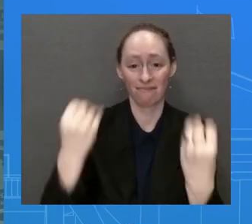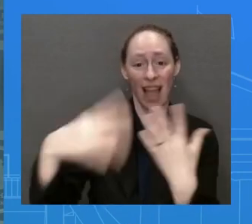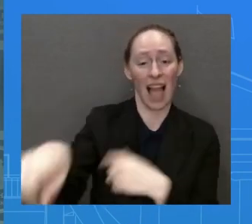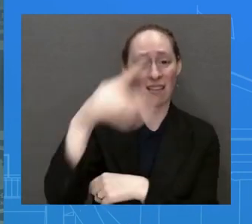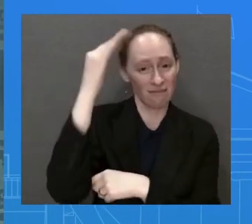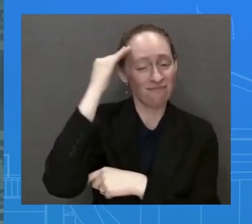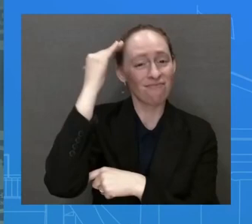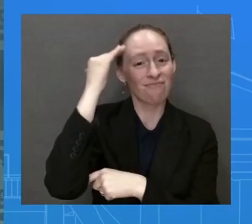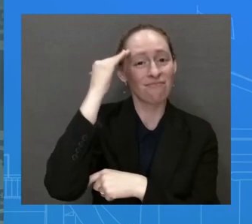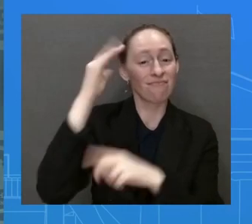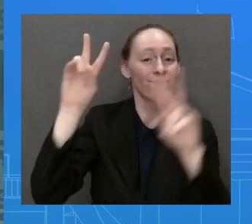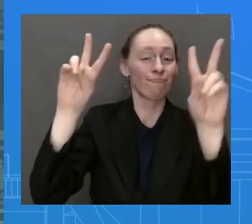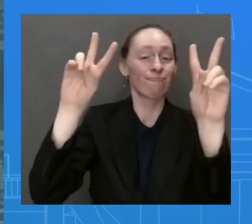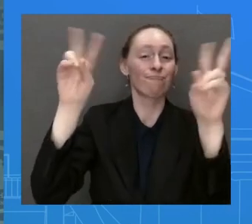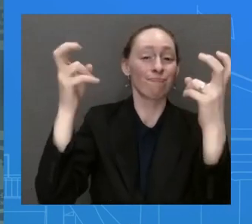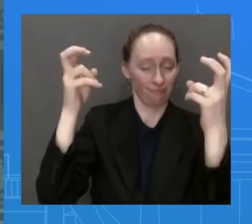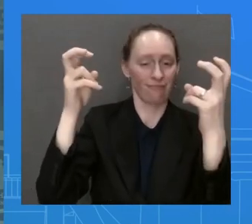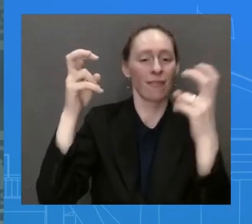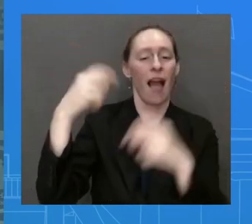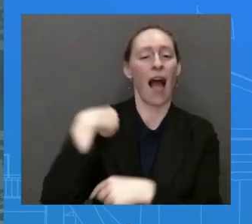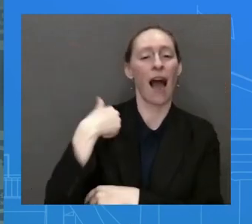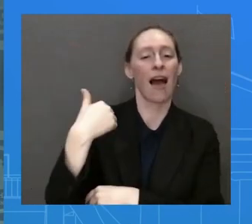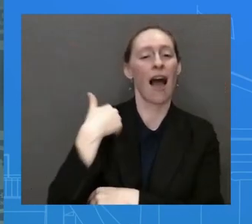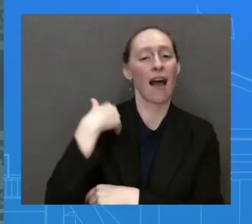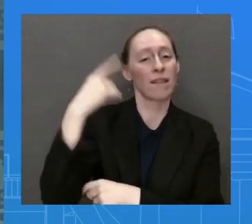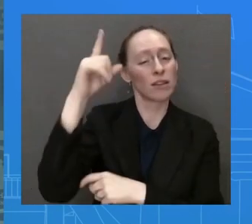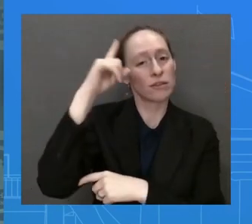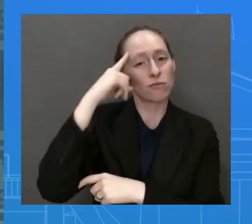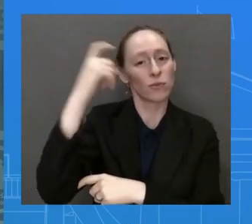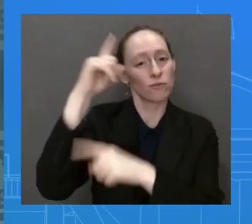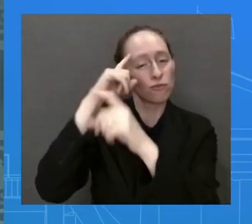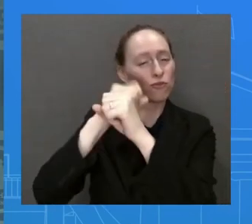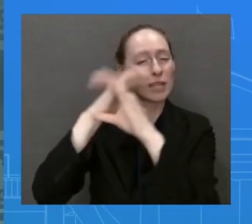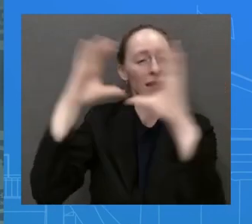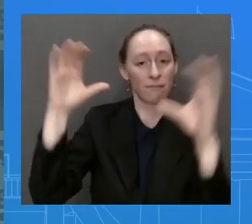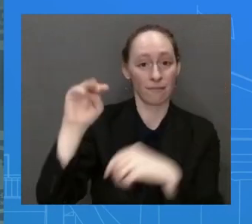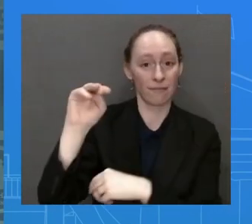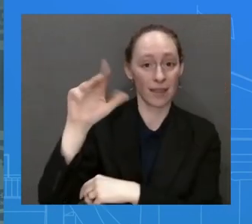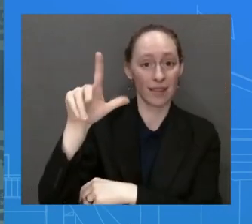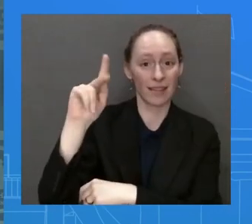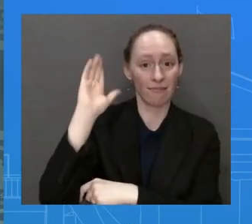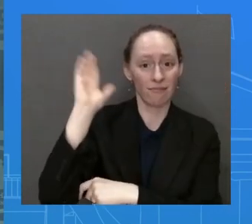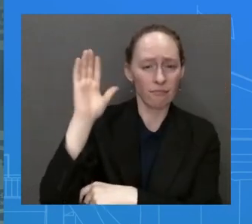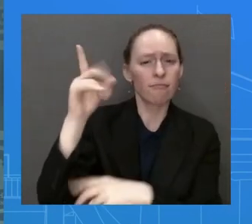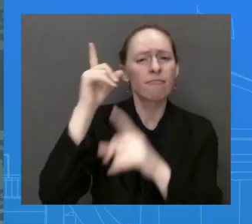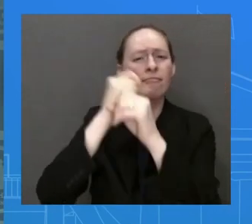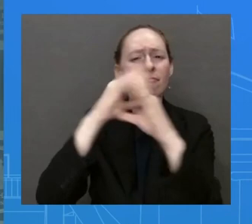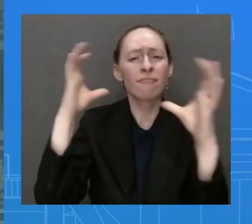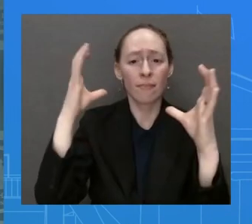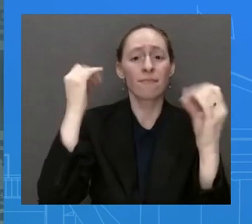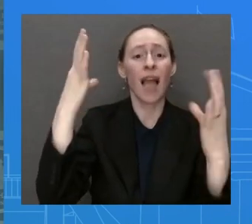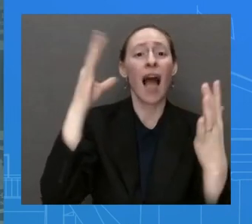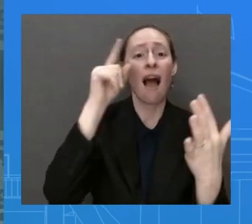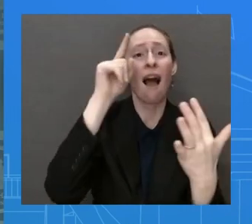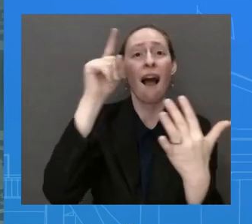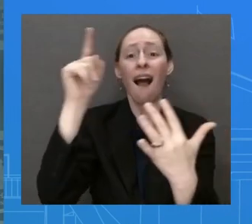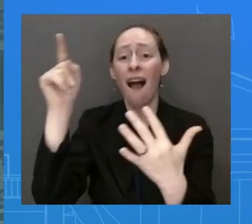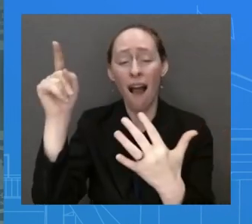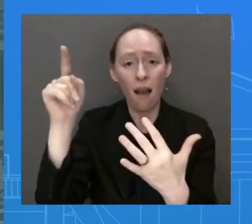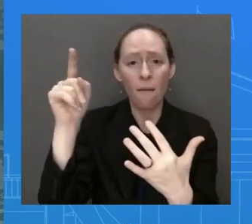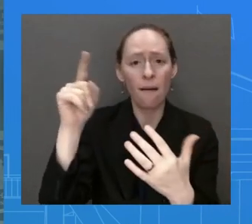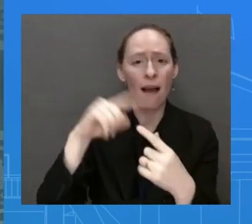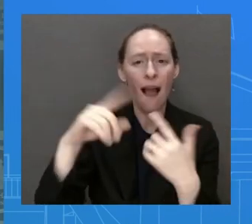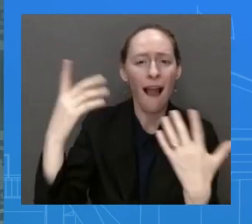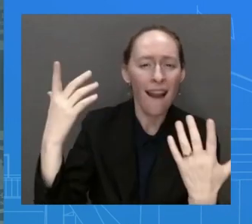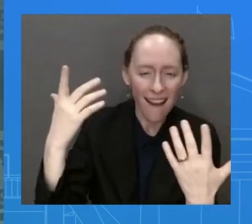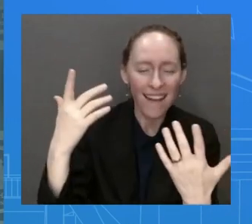not live to witness. But I stand here, and many of you sit out there as beneficiaries of